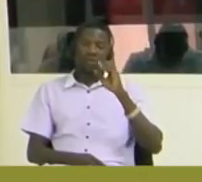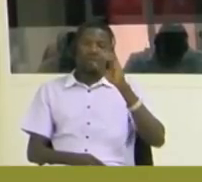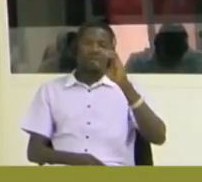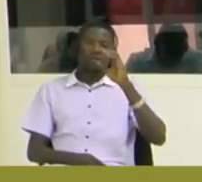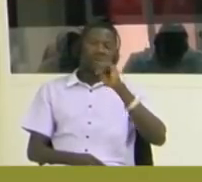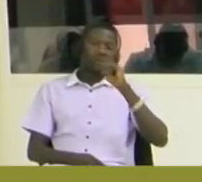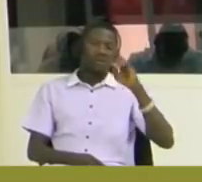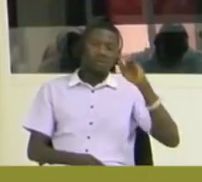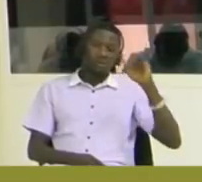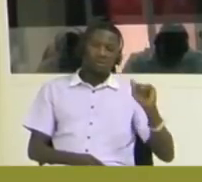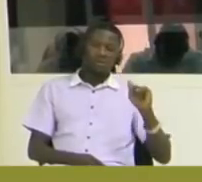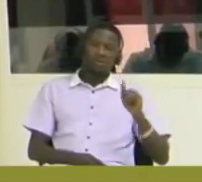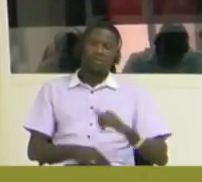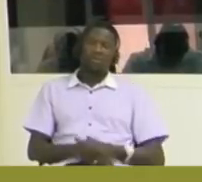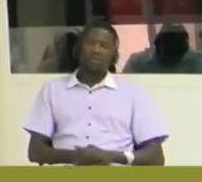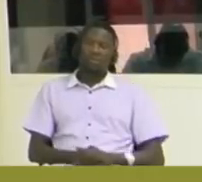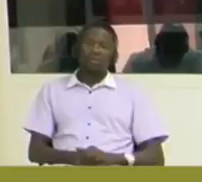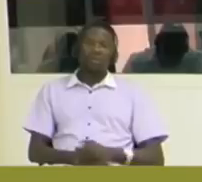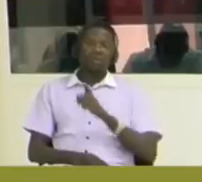dispute